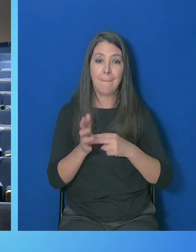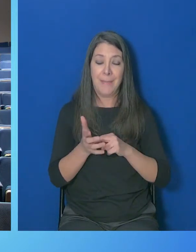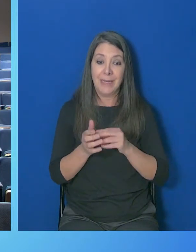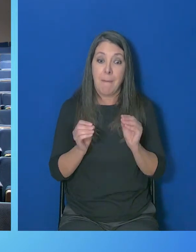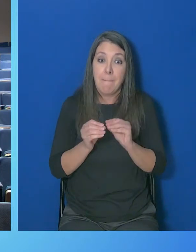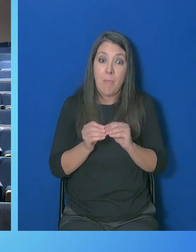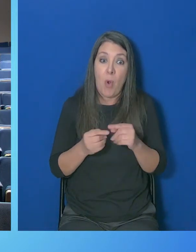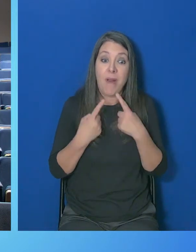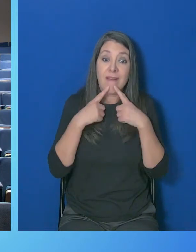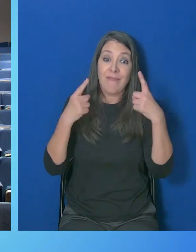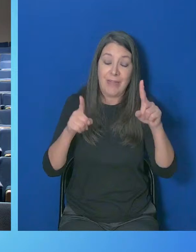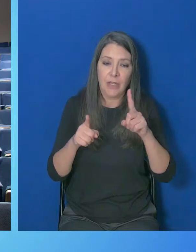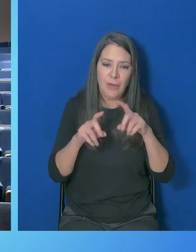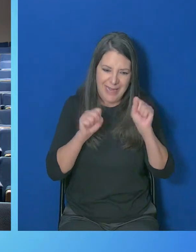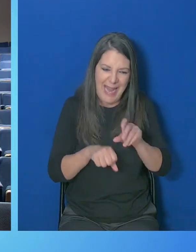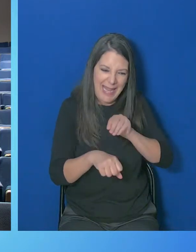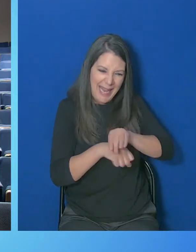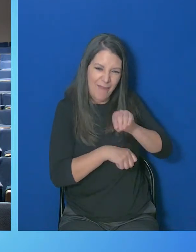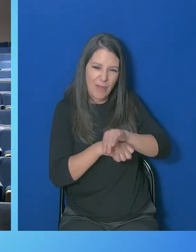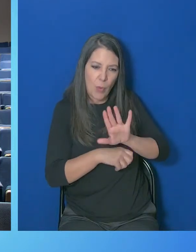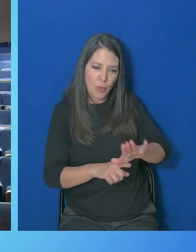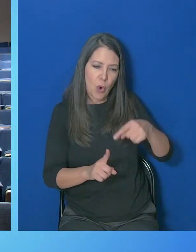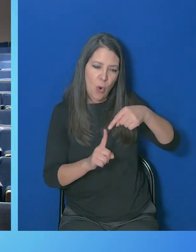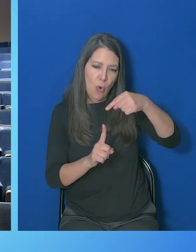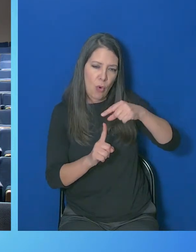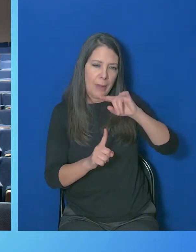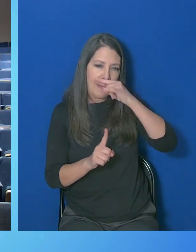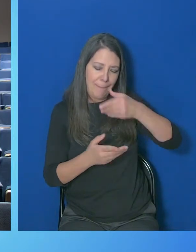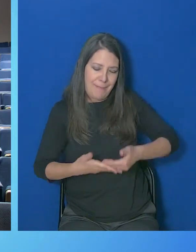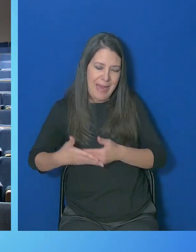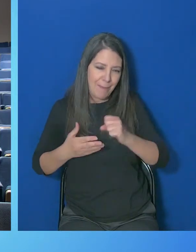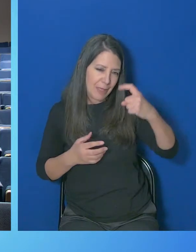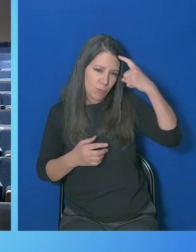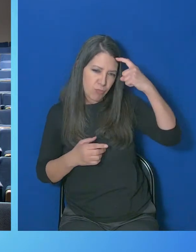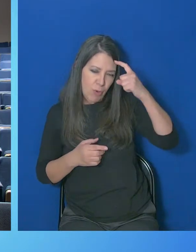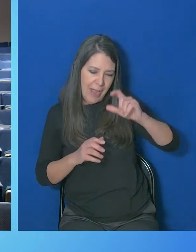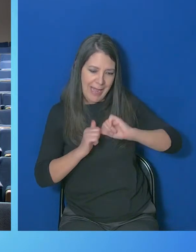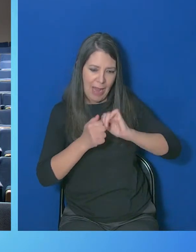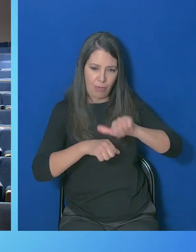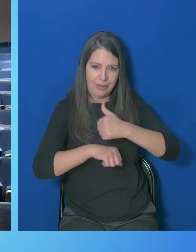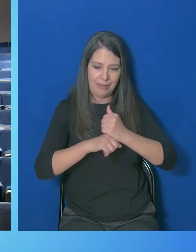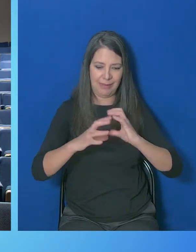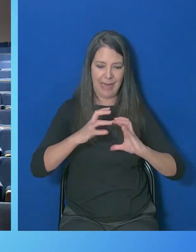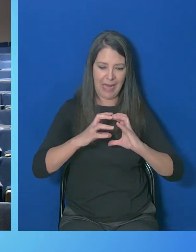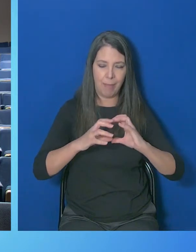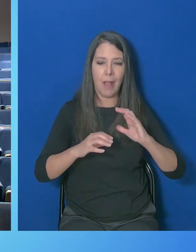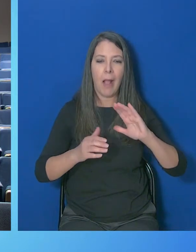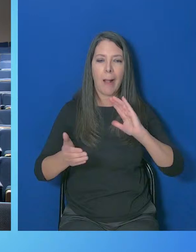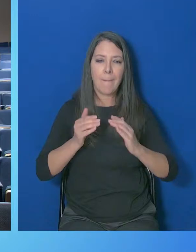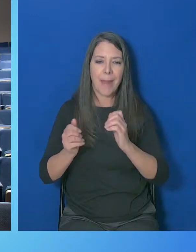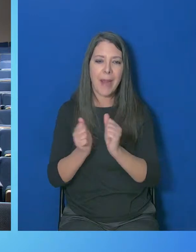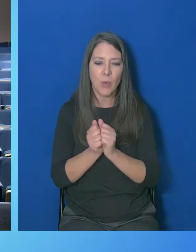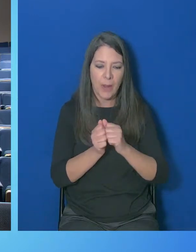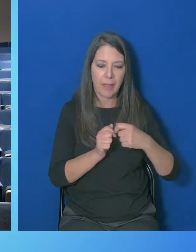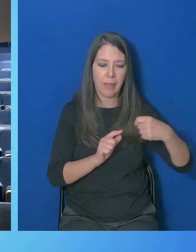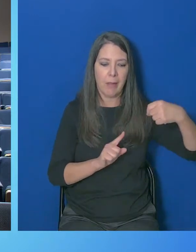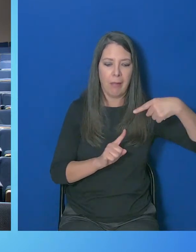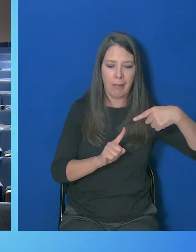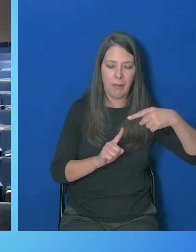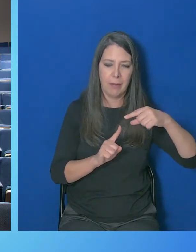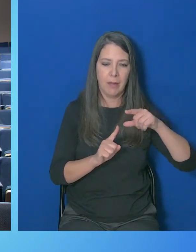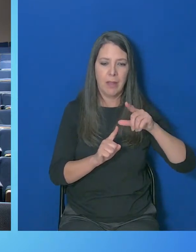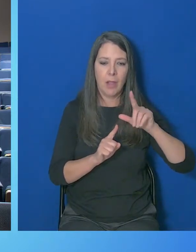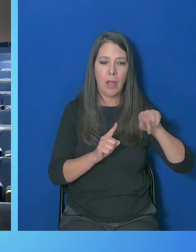to influence a baby's developing brain architecture than to rewire parts of its circuitry in the adult